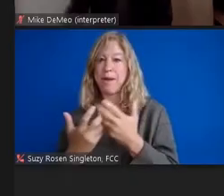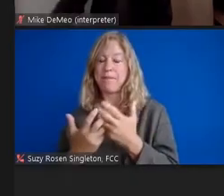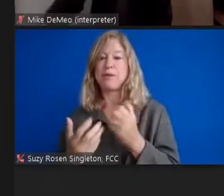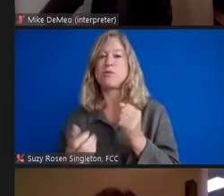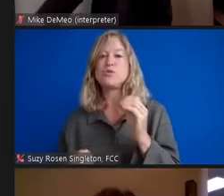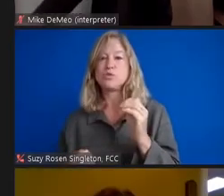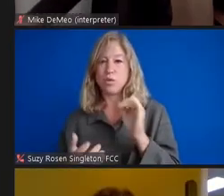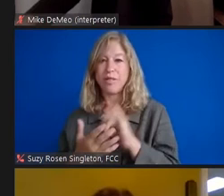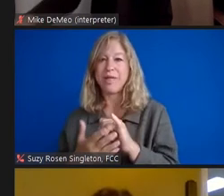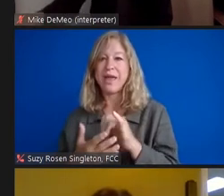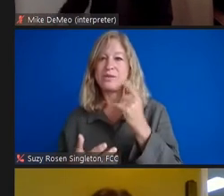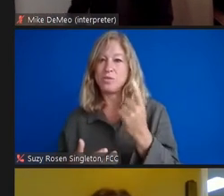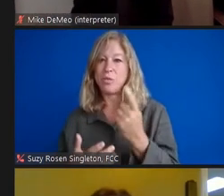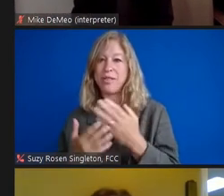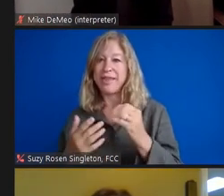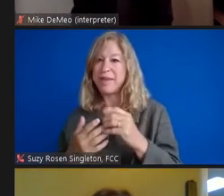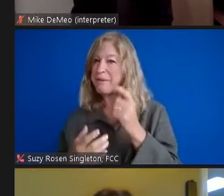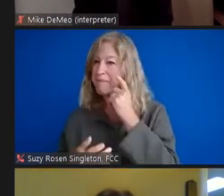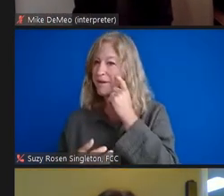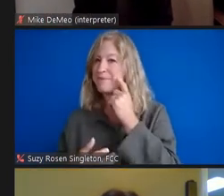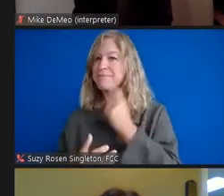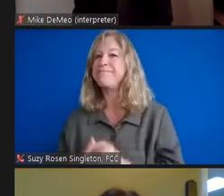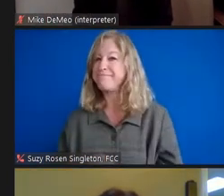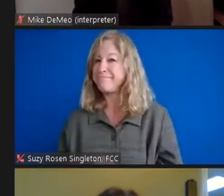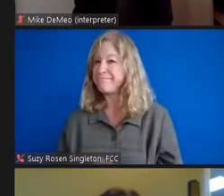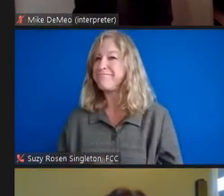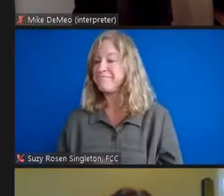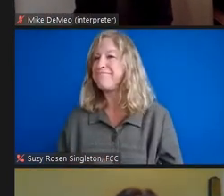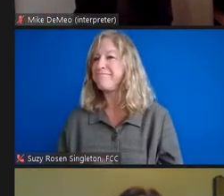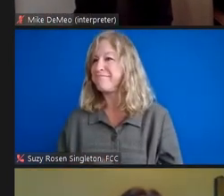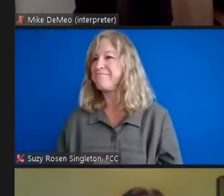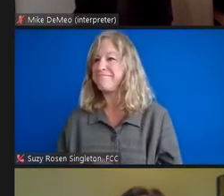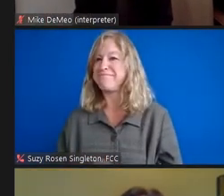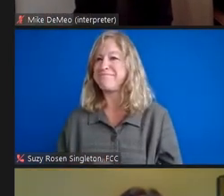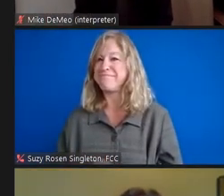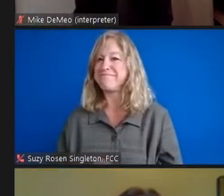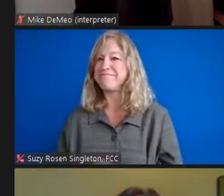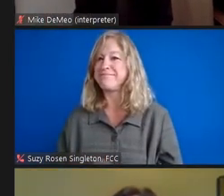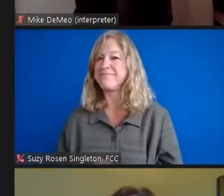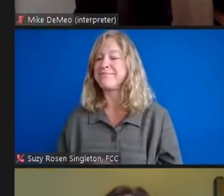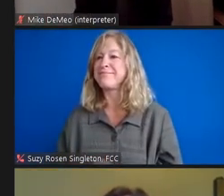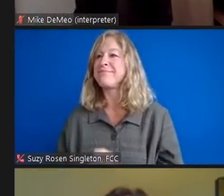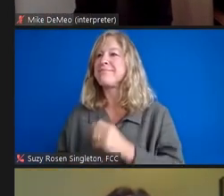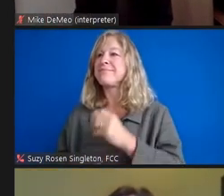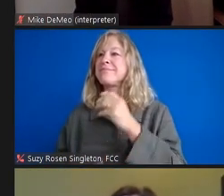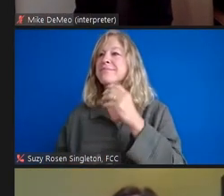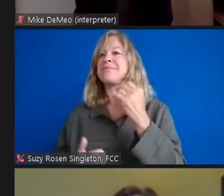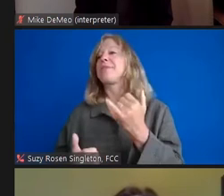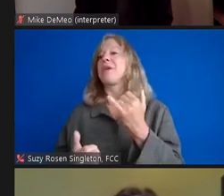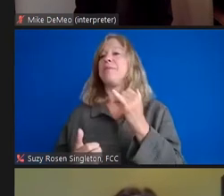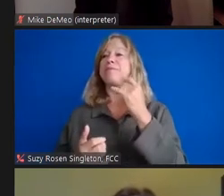RTT is meant to be backwards compatible with TTYs, that is one thing to keep in mind.